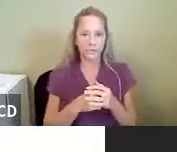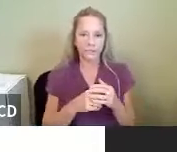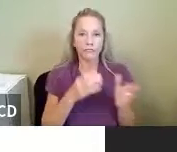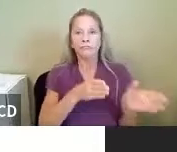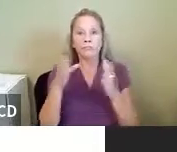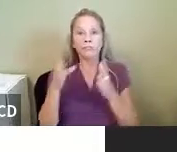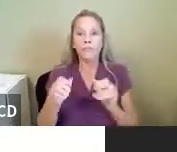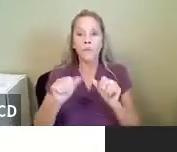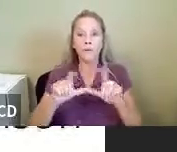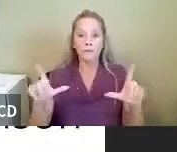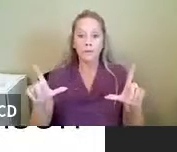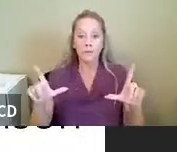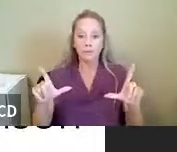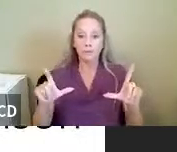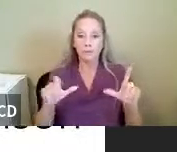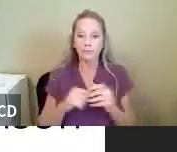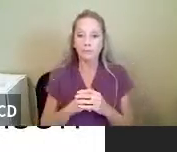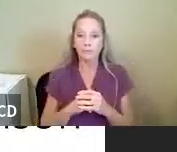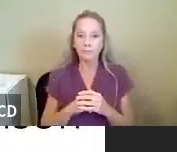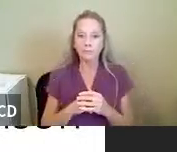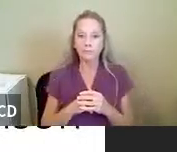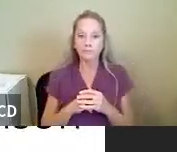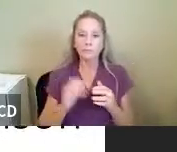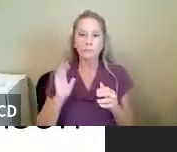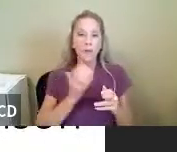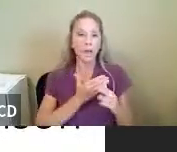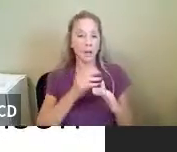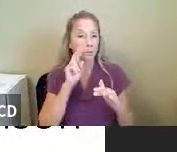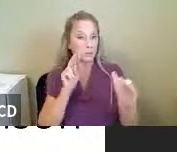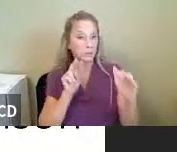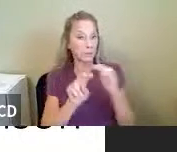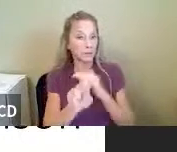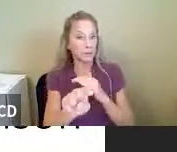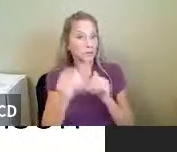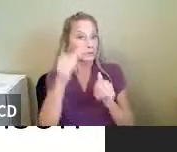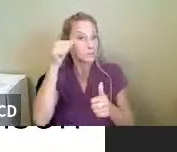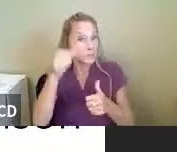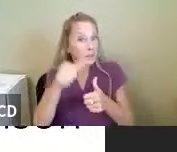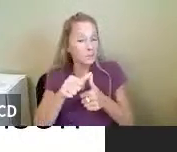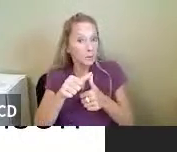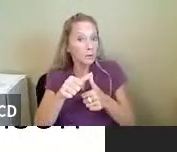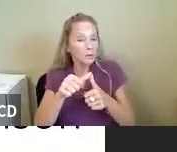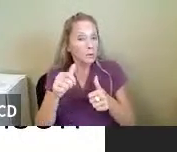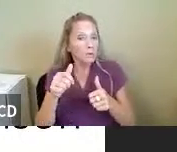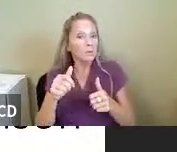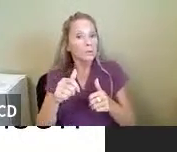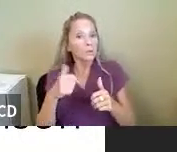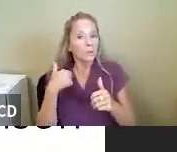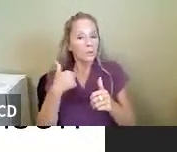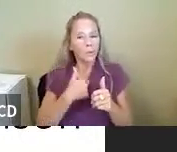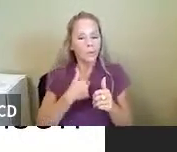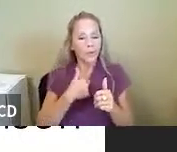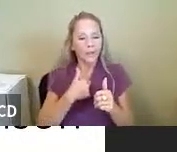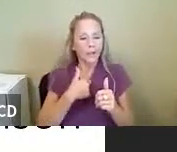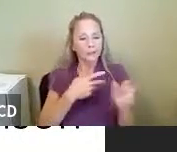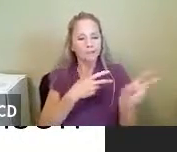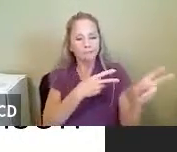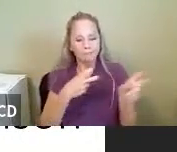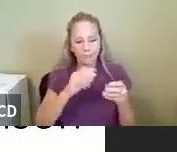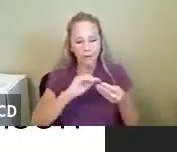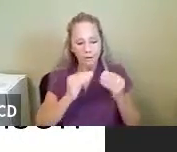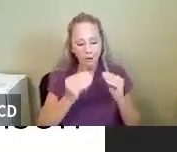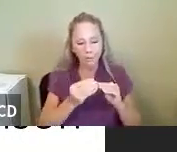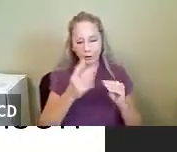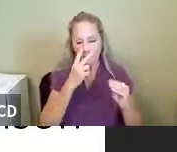Next slide, please. The projections that and remember, this is kind of just basic of taking the